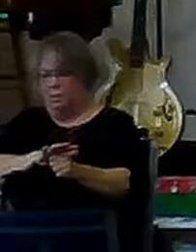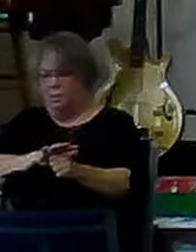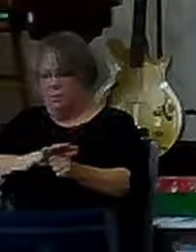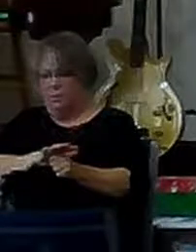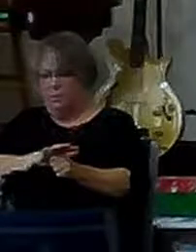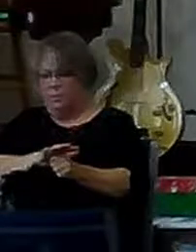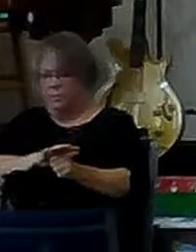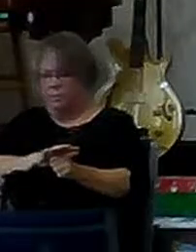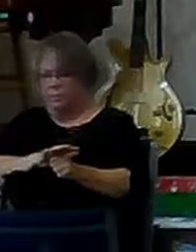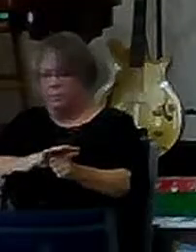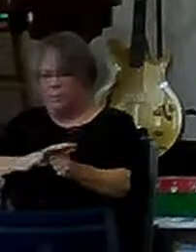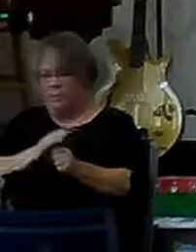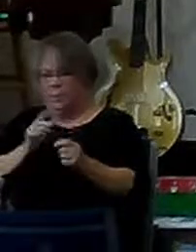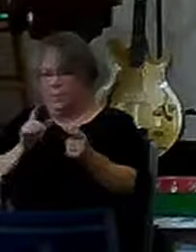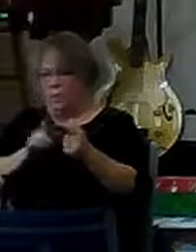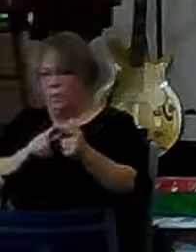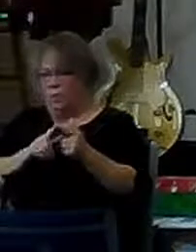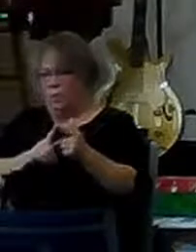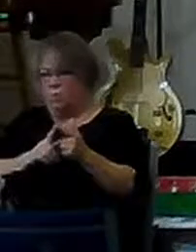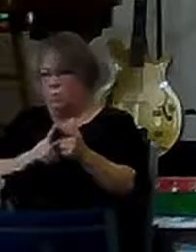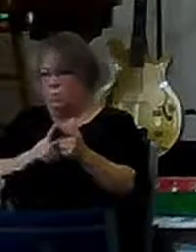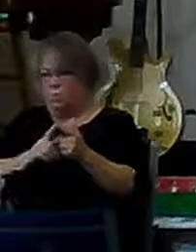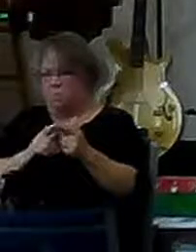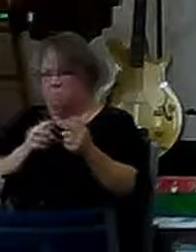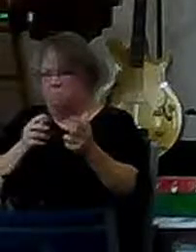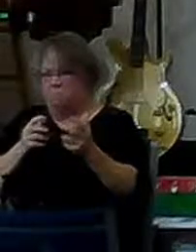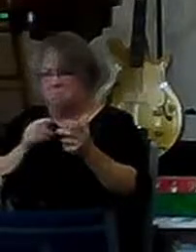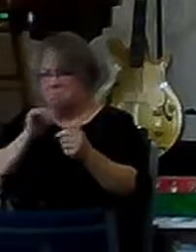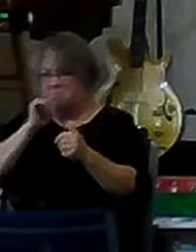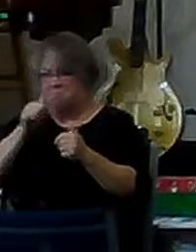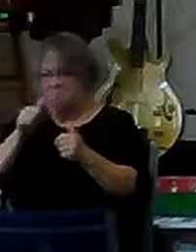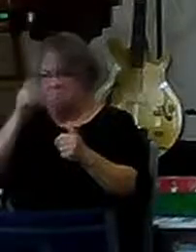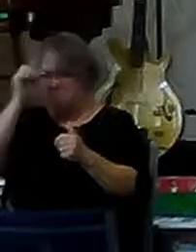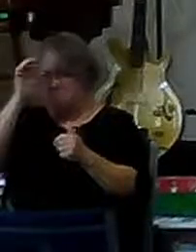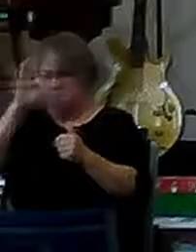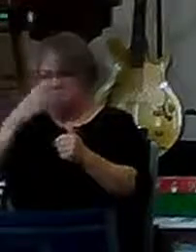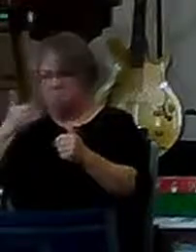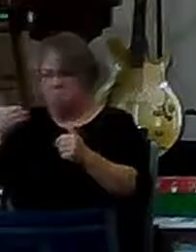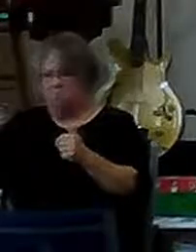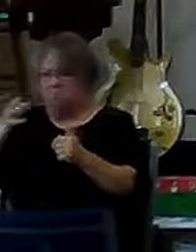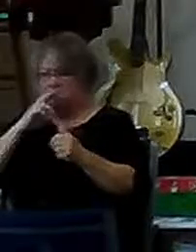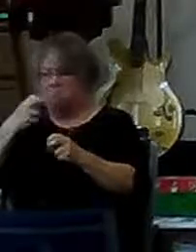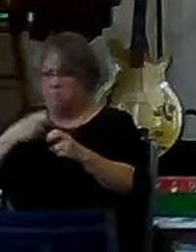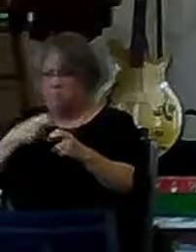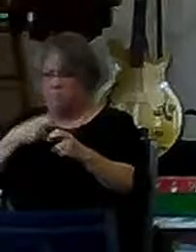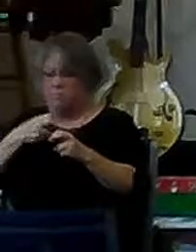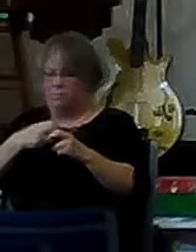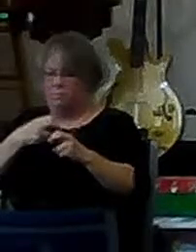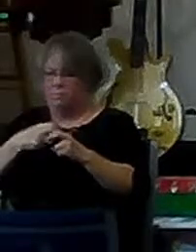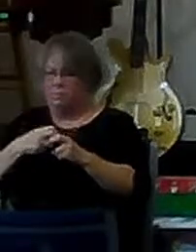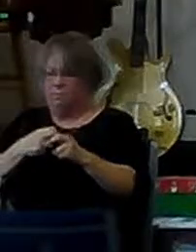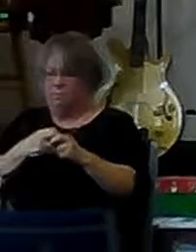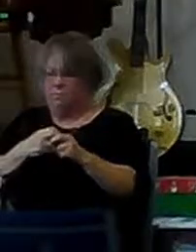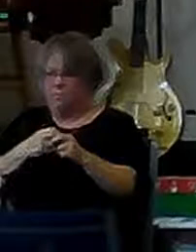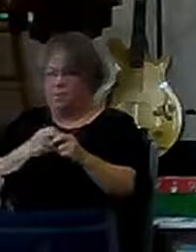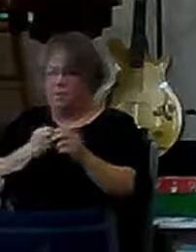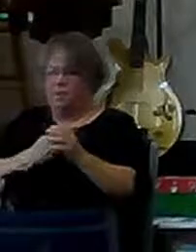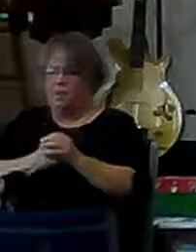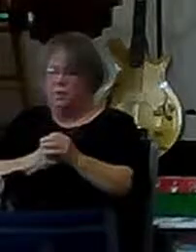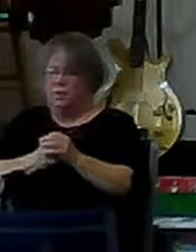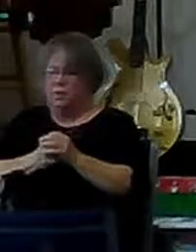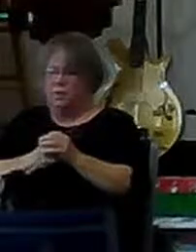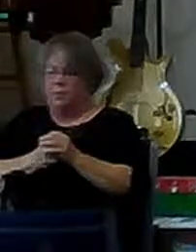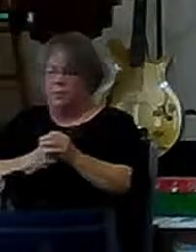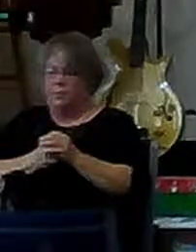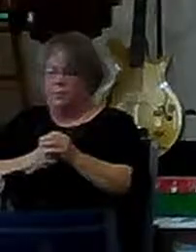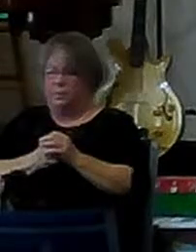just skip over. Expository preaching, which is preaching through a book of the Bible, chapter by chapter, verse by verse,